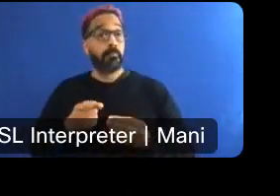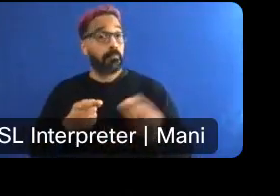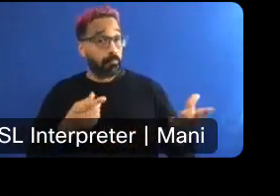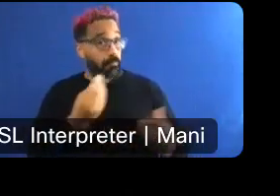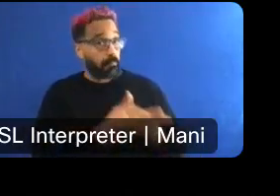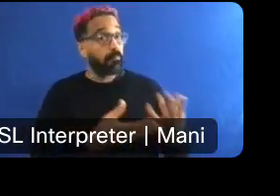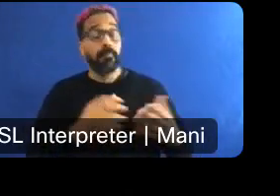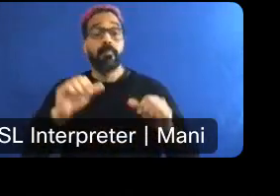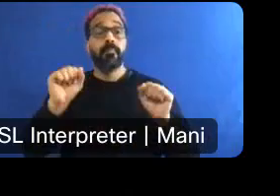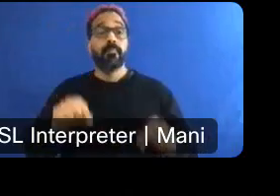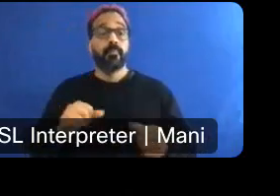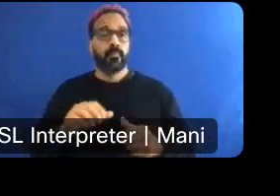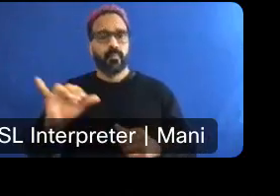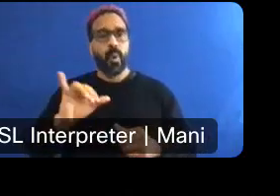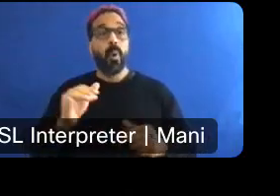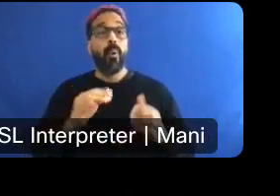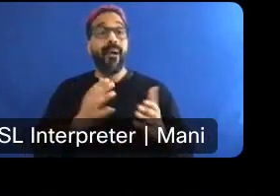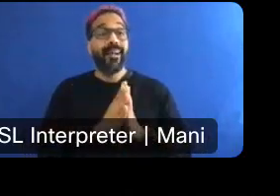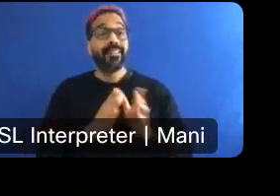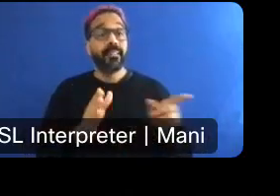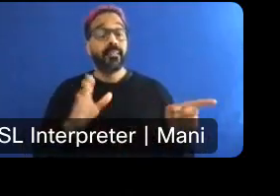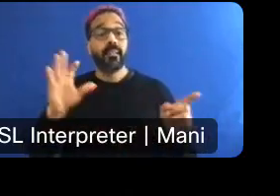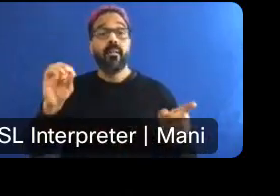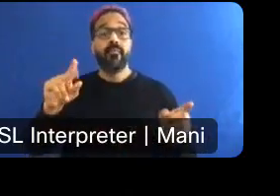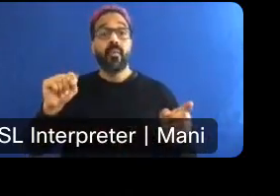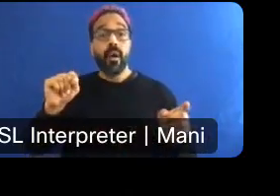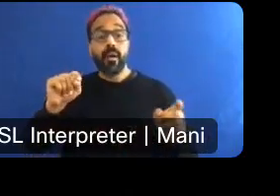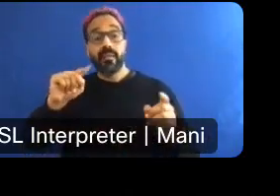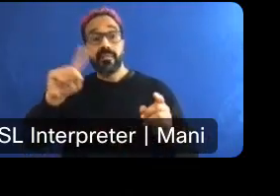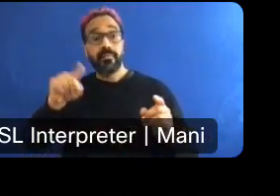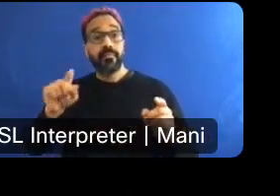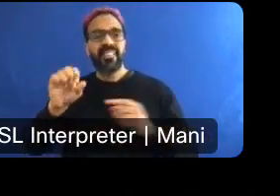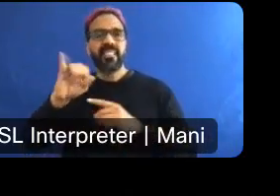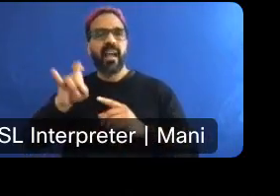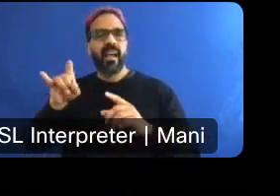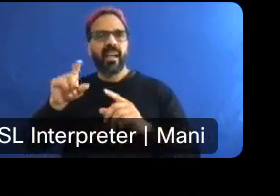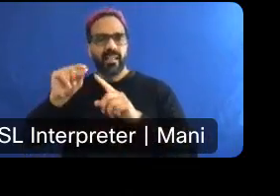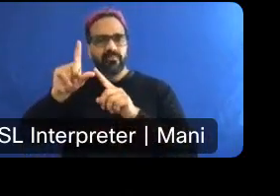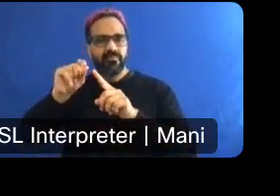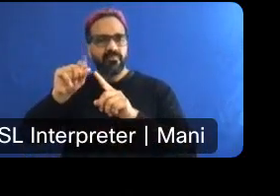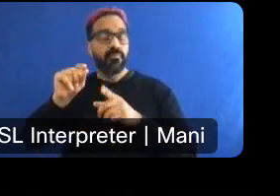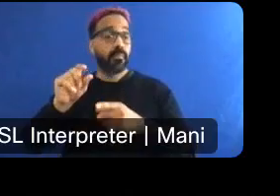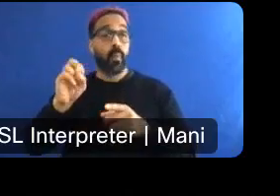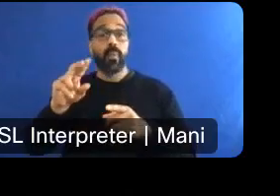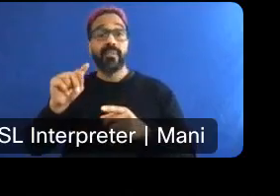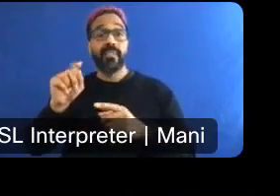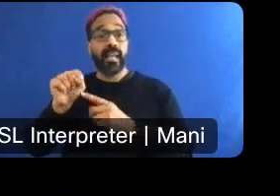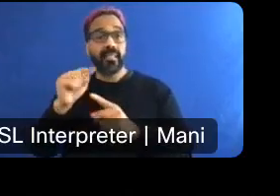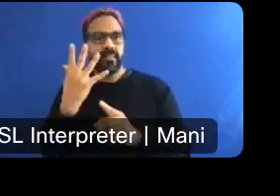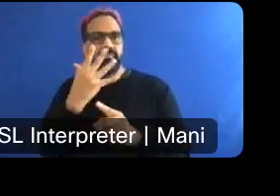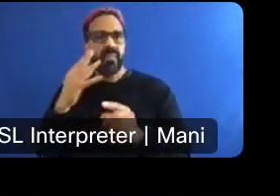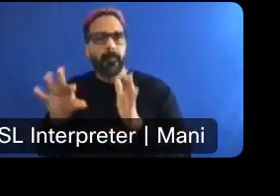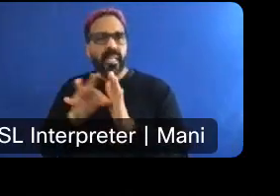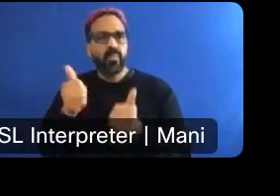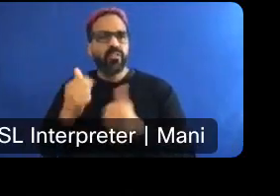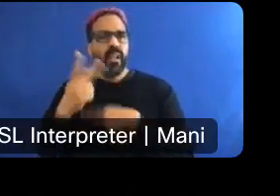options on the font sizes and text, especially if a survivor is having difficulty with vision. If a survivor